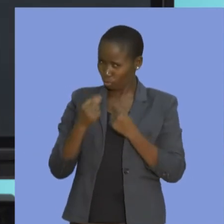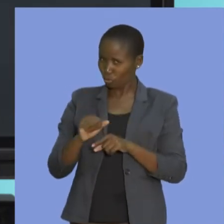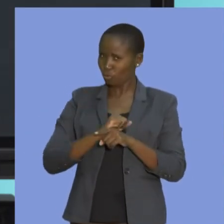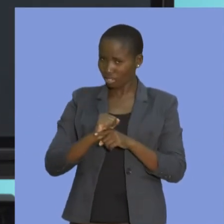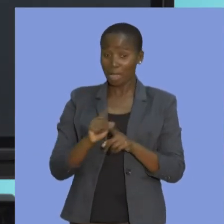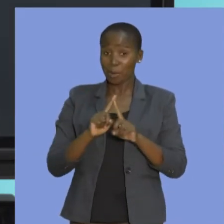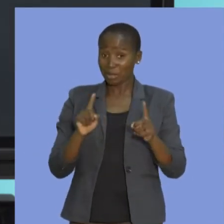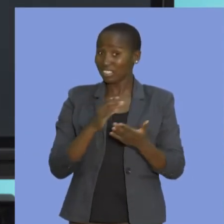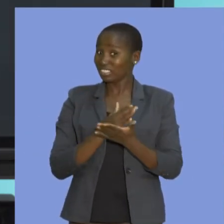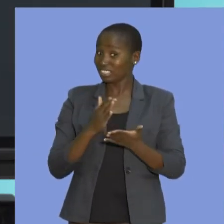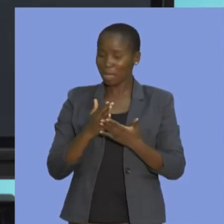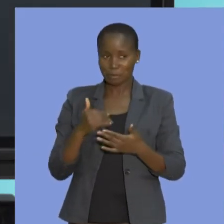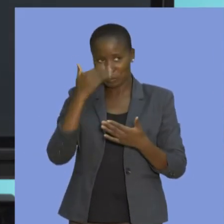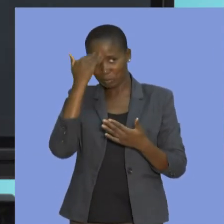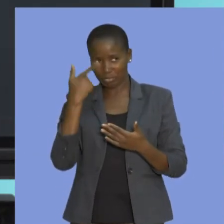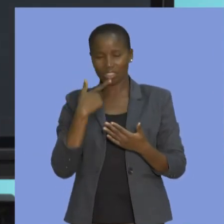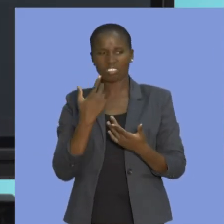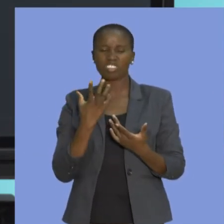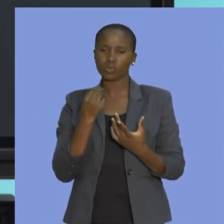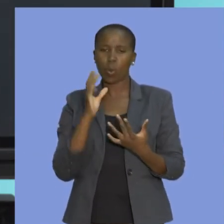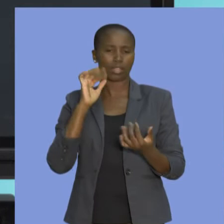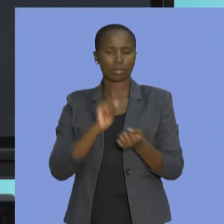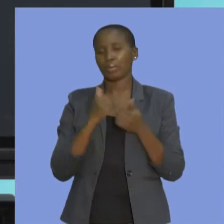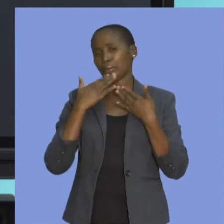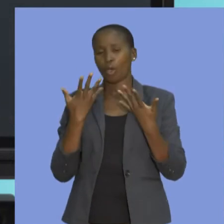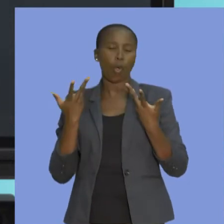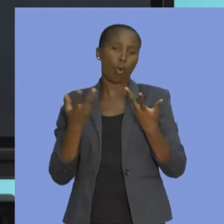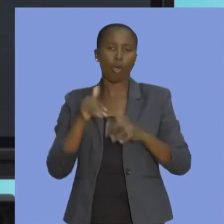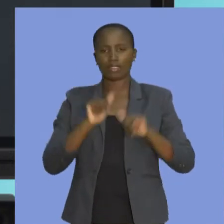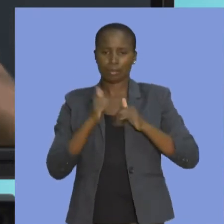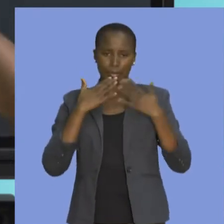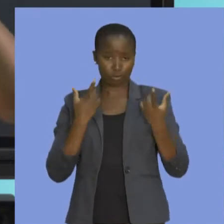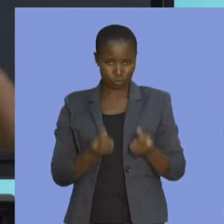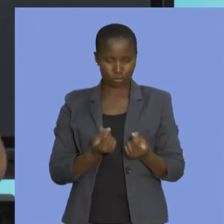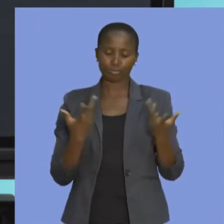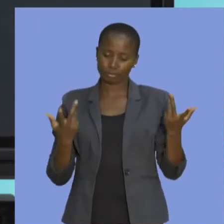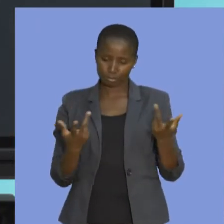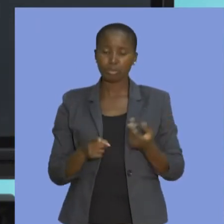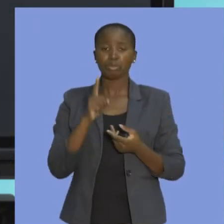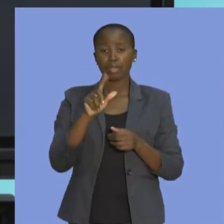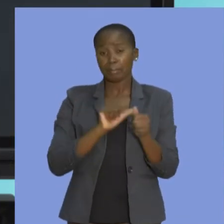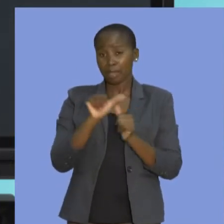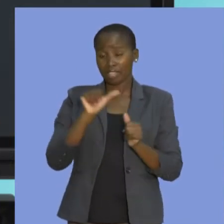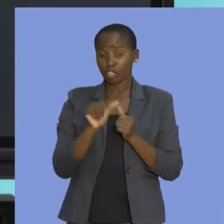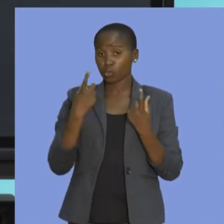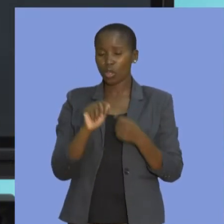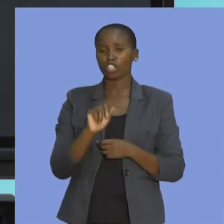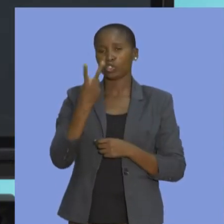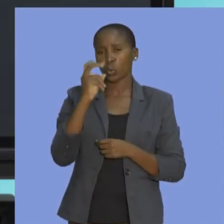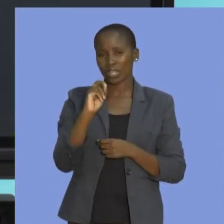you're not writing an assessment. Okay, on a daily basis you work. So it's better to do 20 minutes per